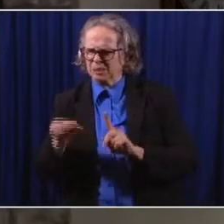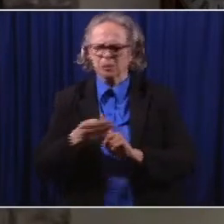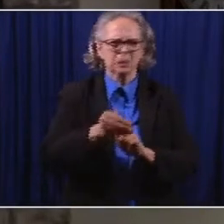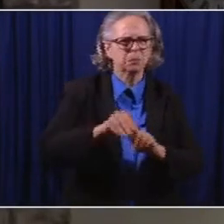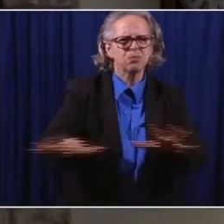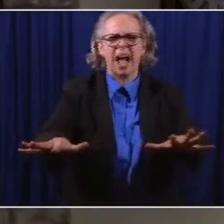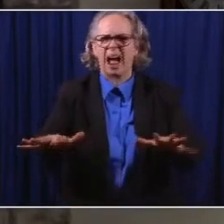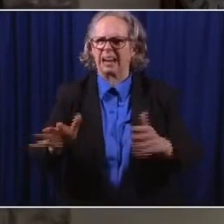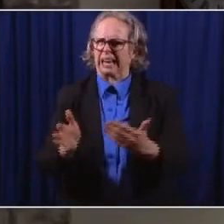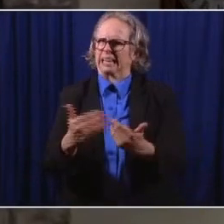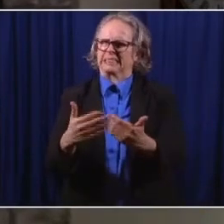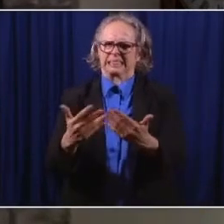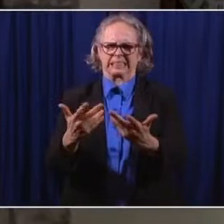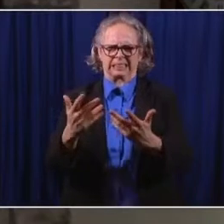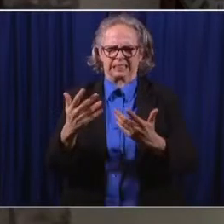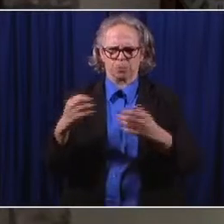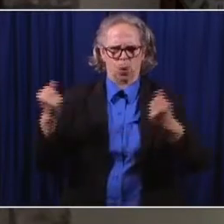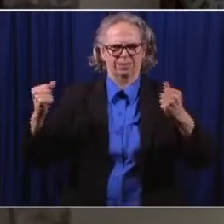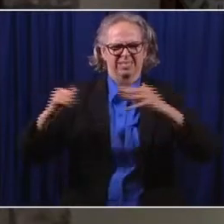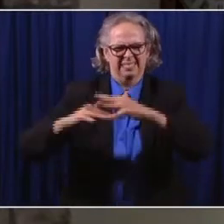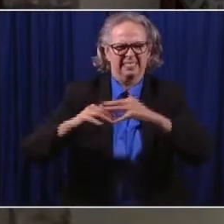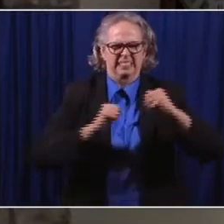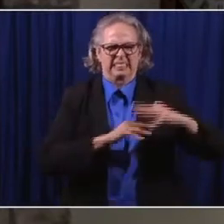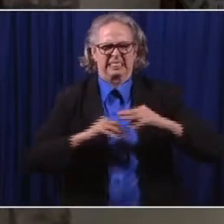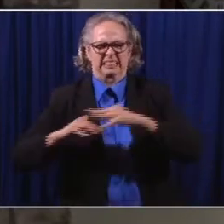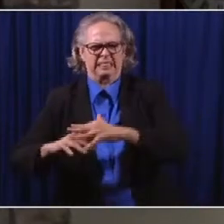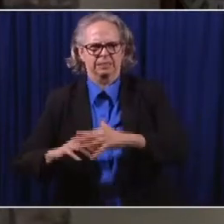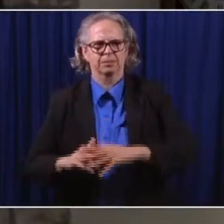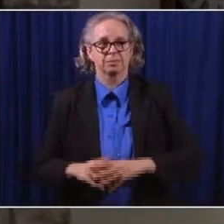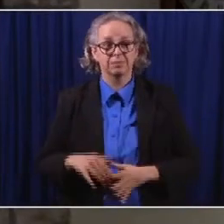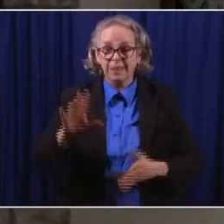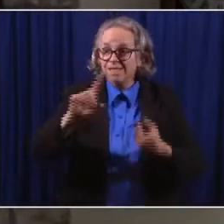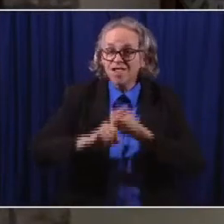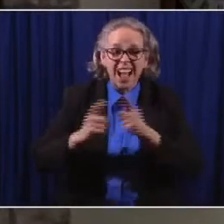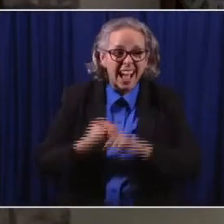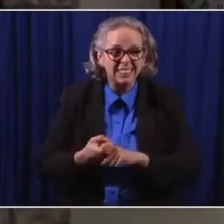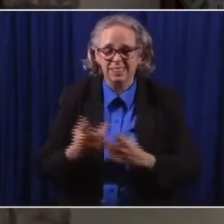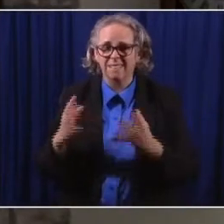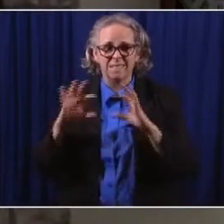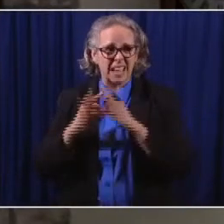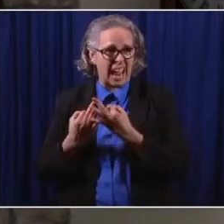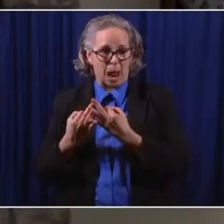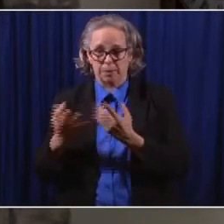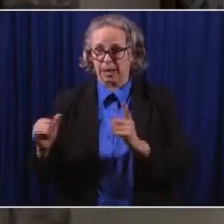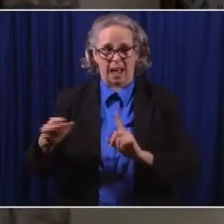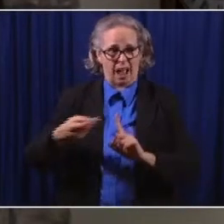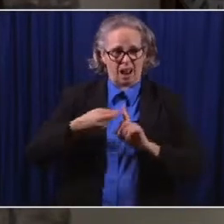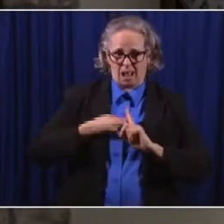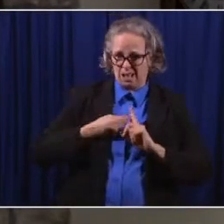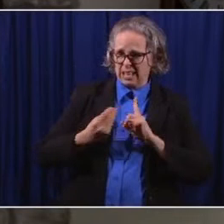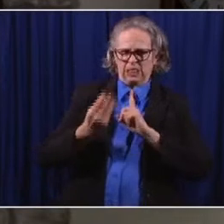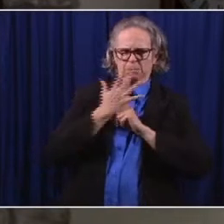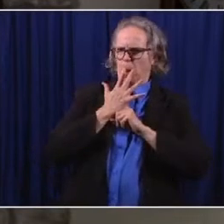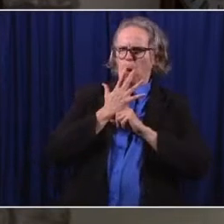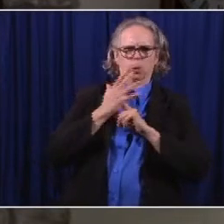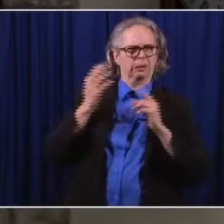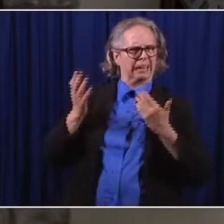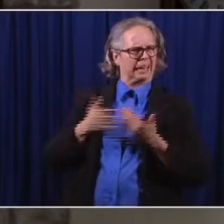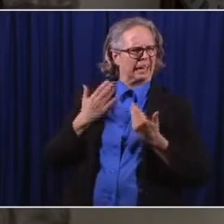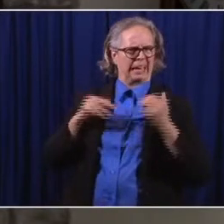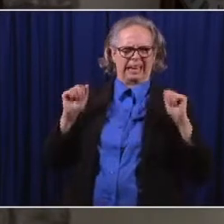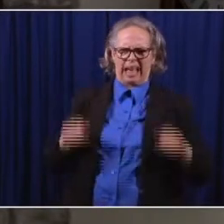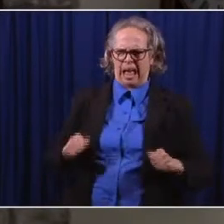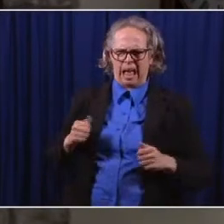Again, to emphasize, we can get it from our friends, we can get it from our family, because so many people, particularly young people, don't